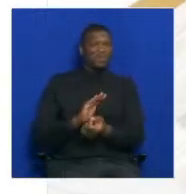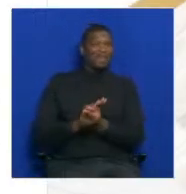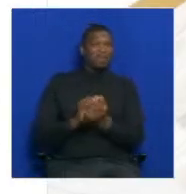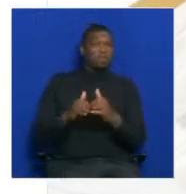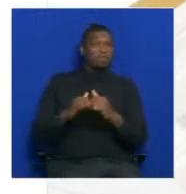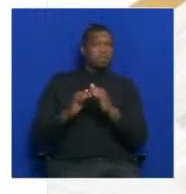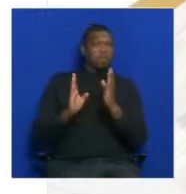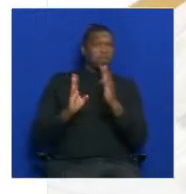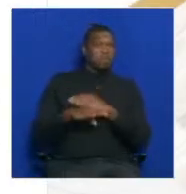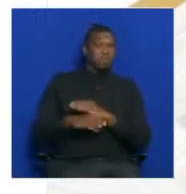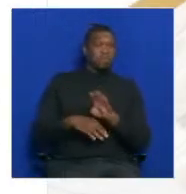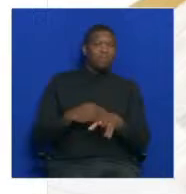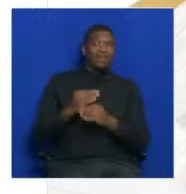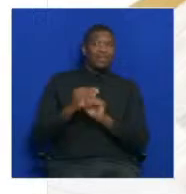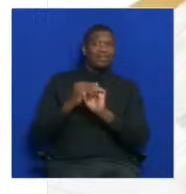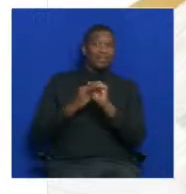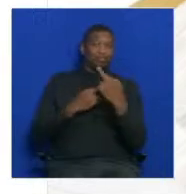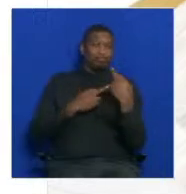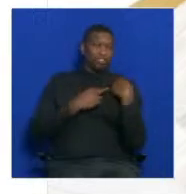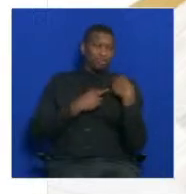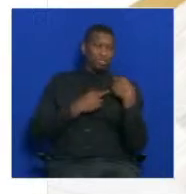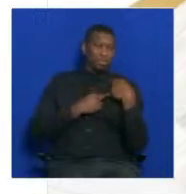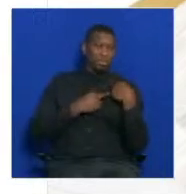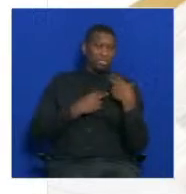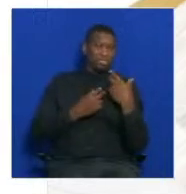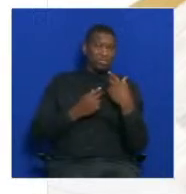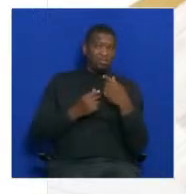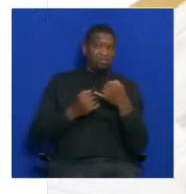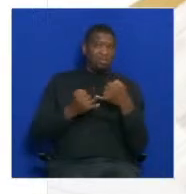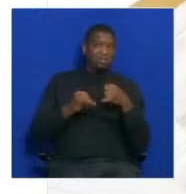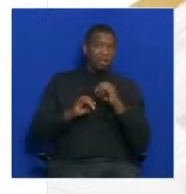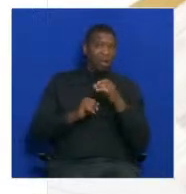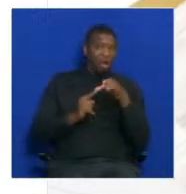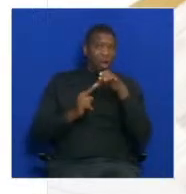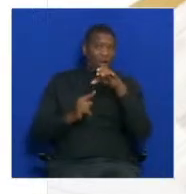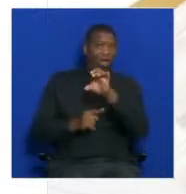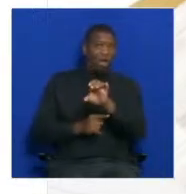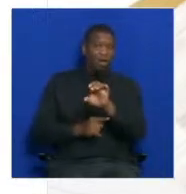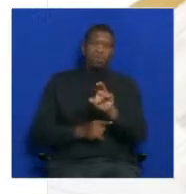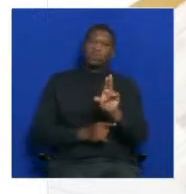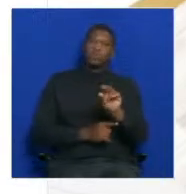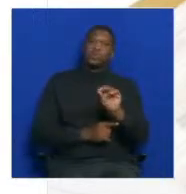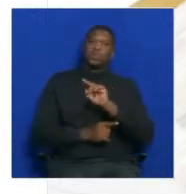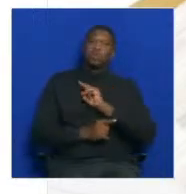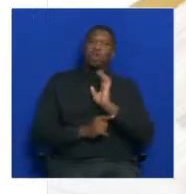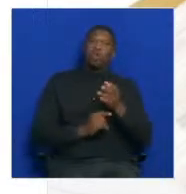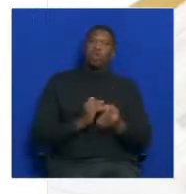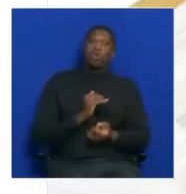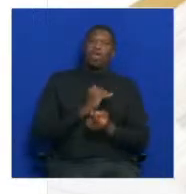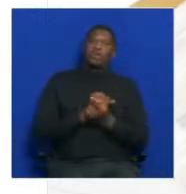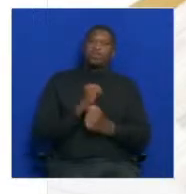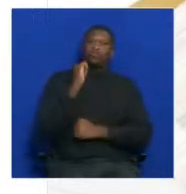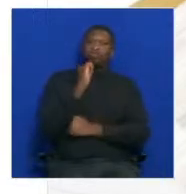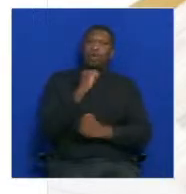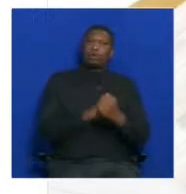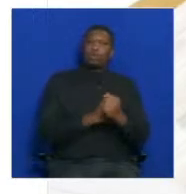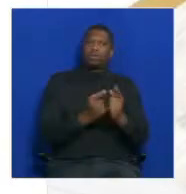responsibilities would not lie with it, pending a restructuring. The outcome was not